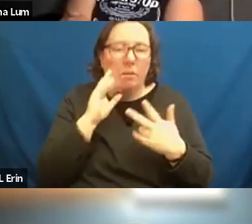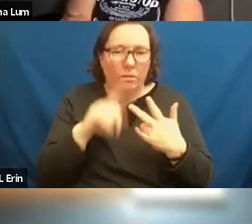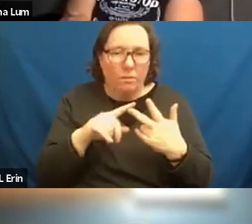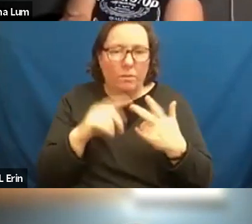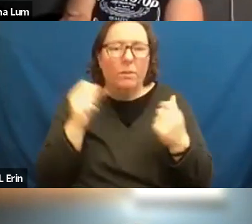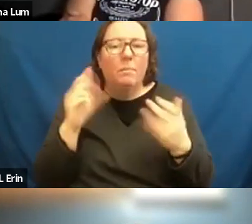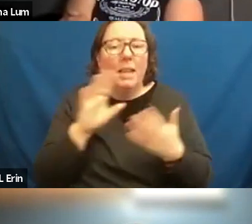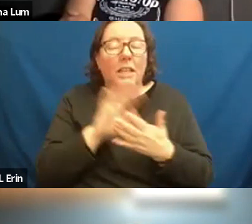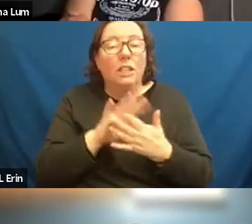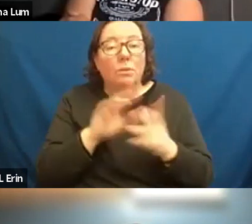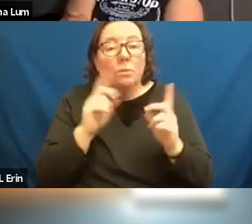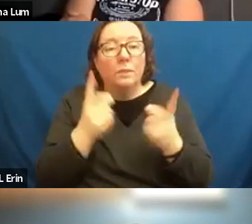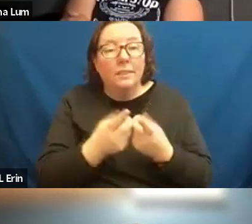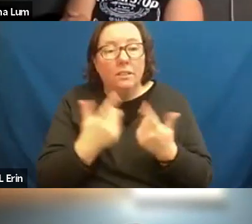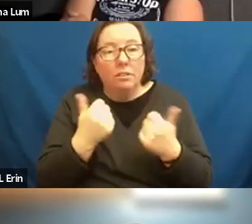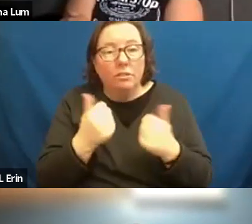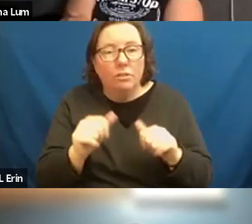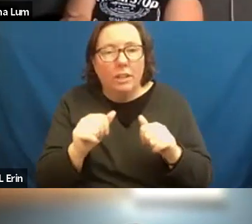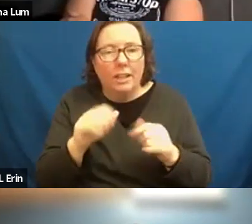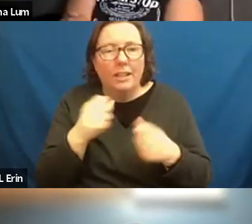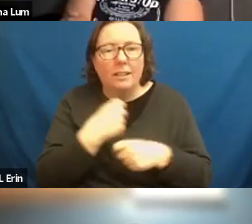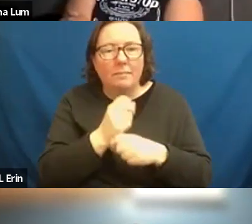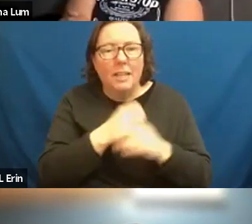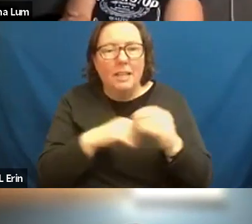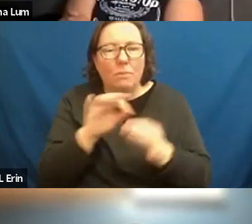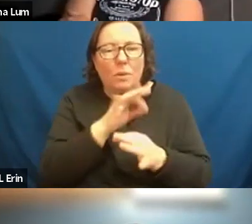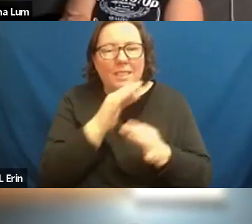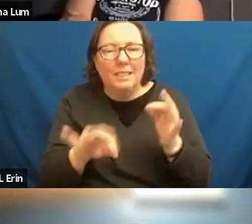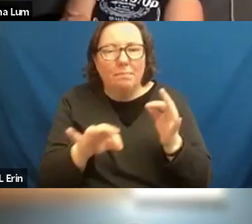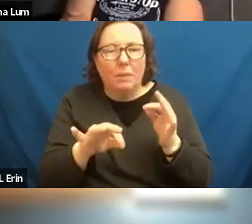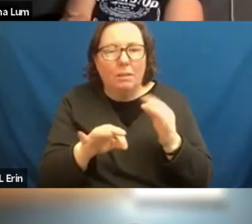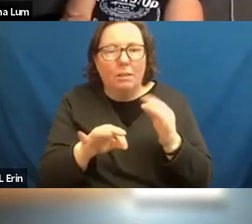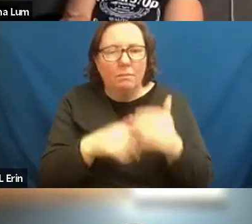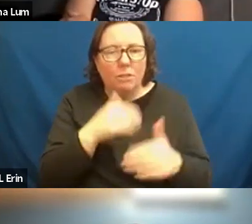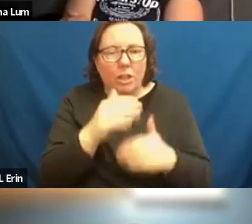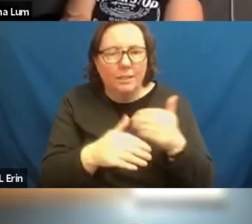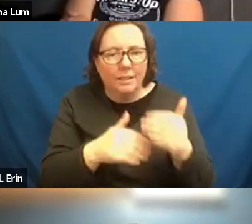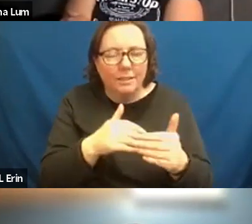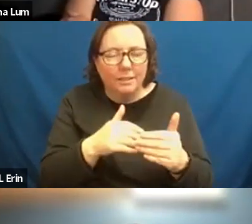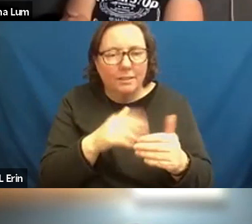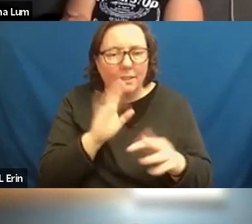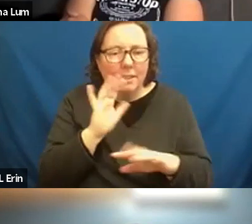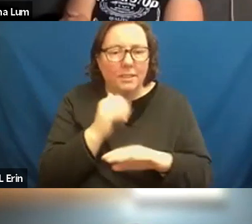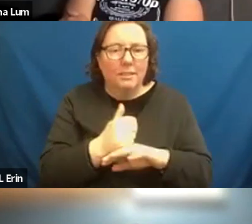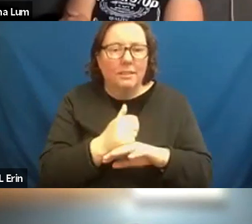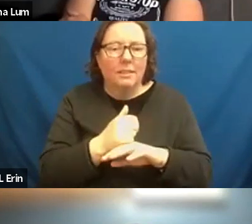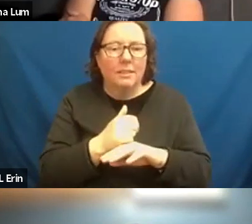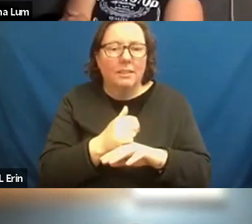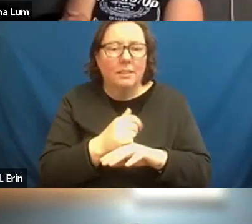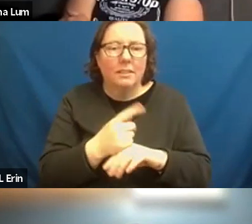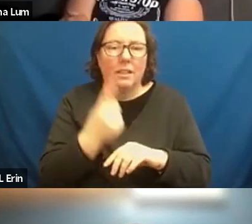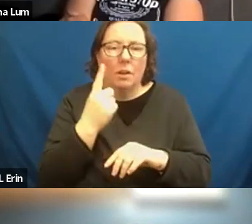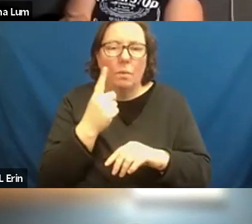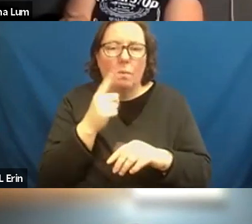have tried to simplify processes by having a, one